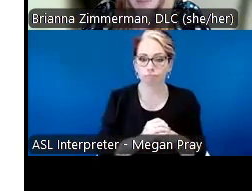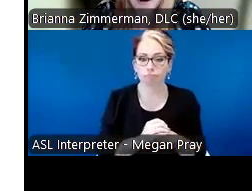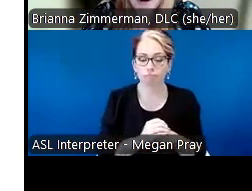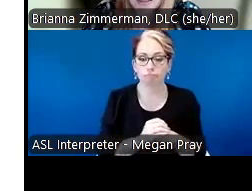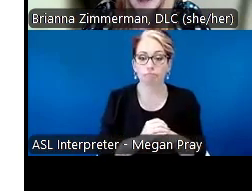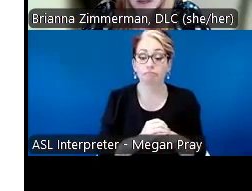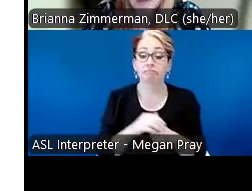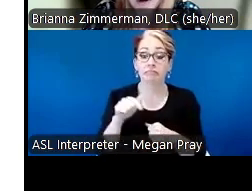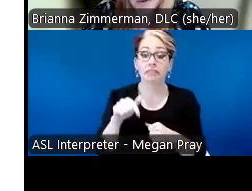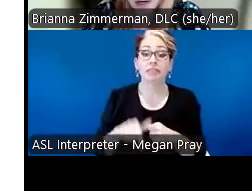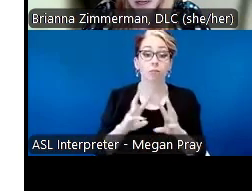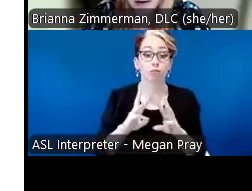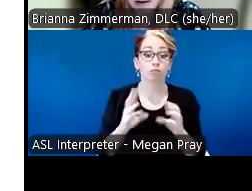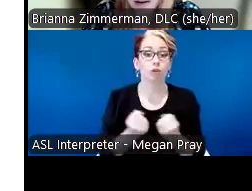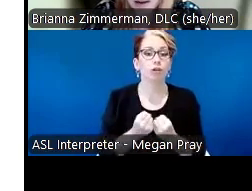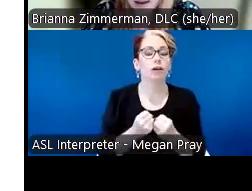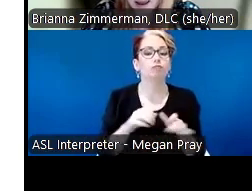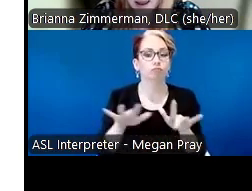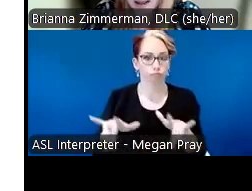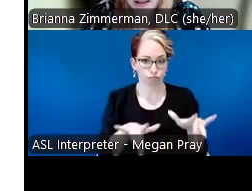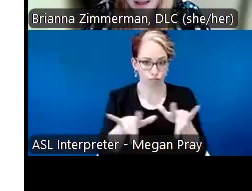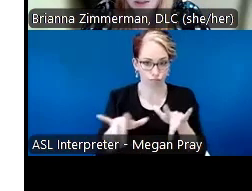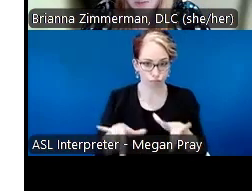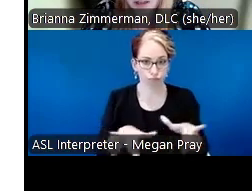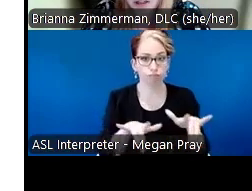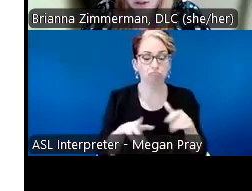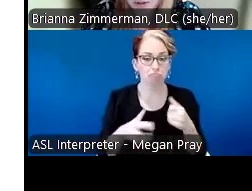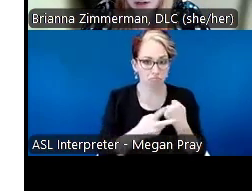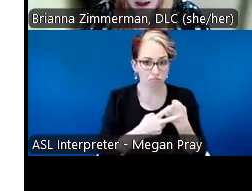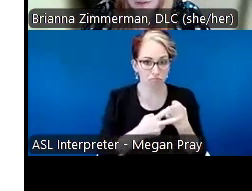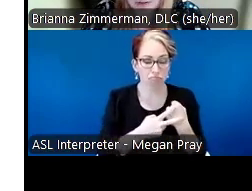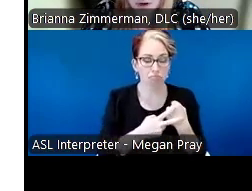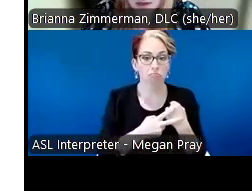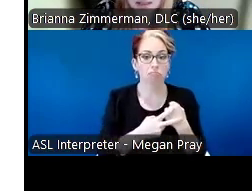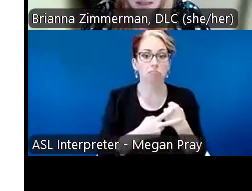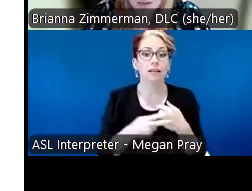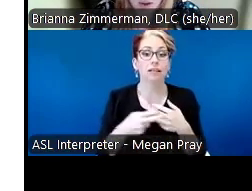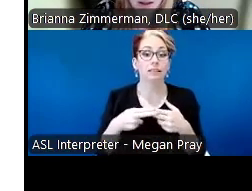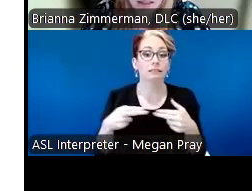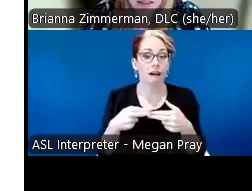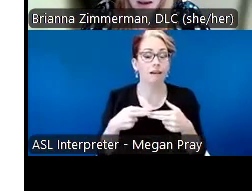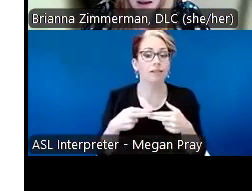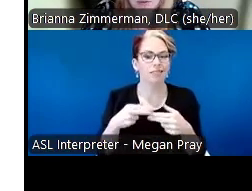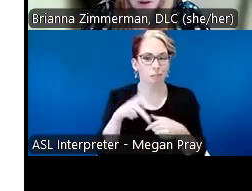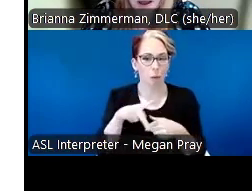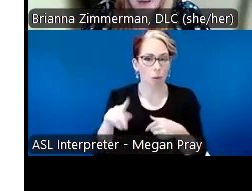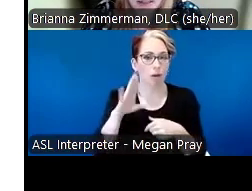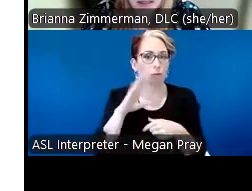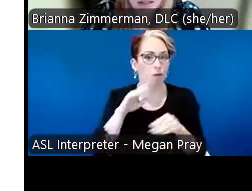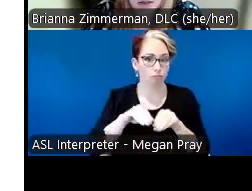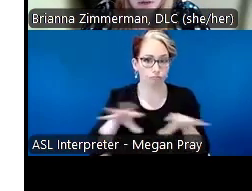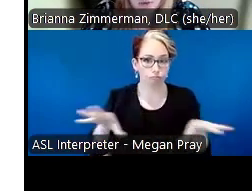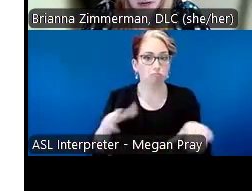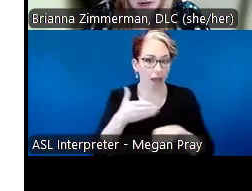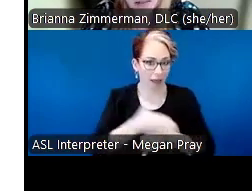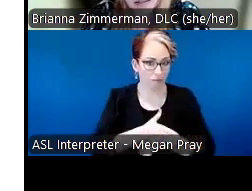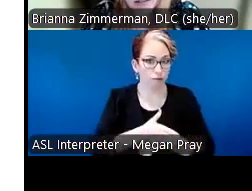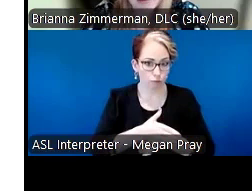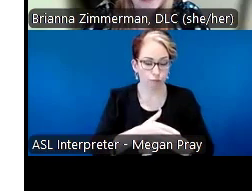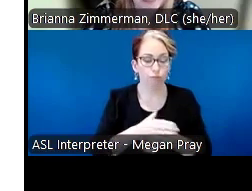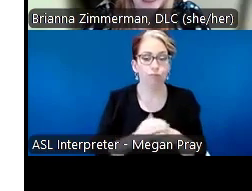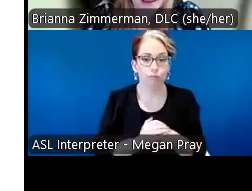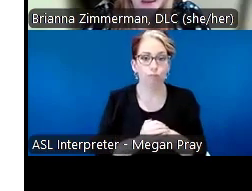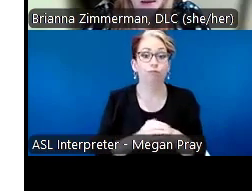This webinar is being recorded and slides will be distributed afterwards, as well as you will have access to the